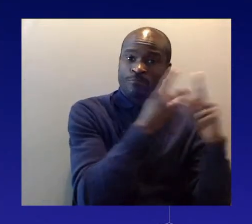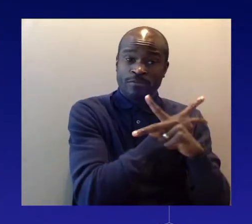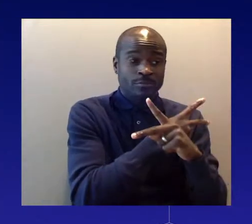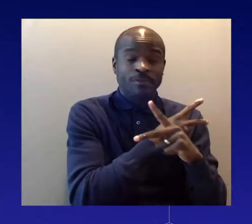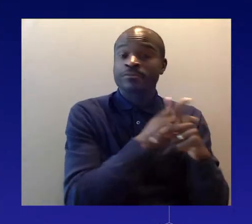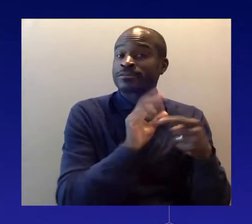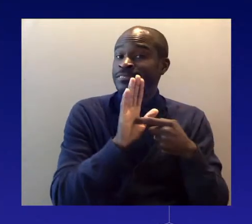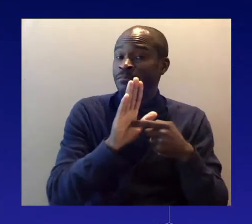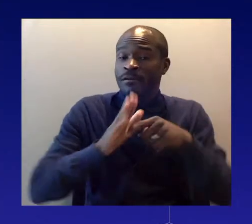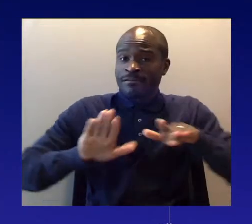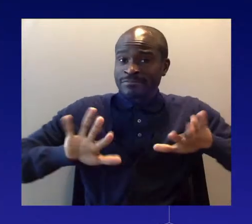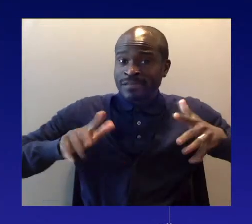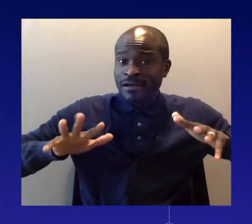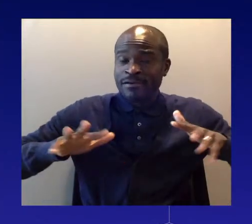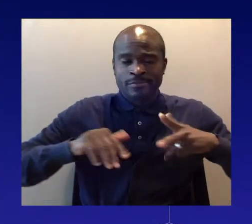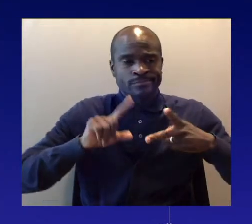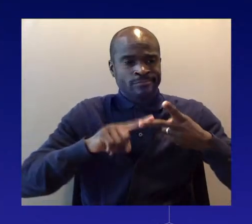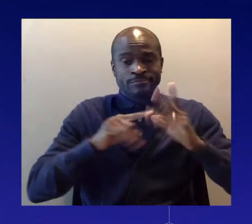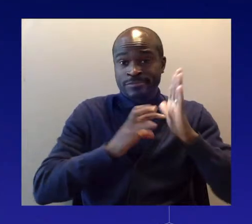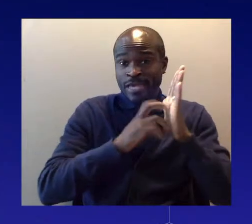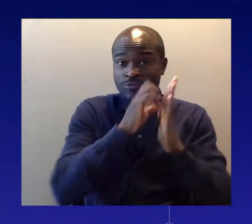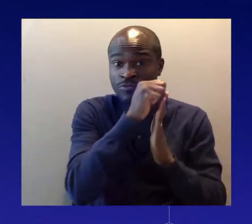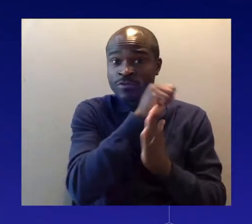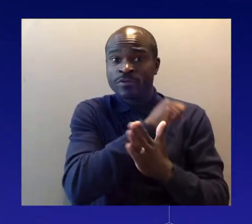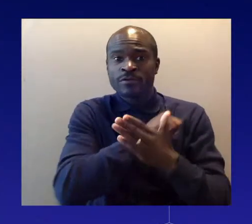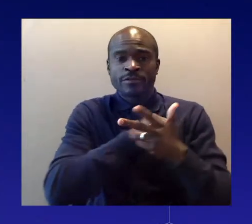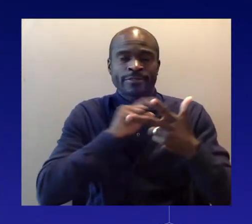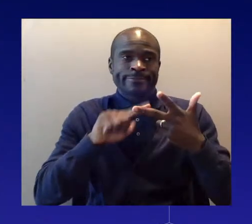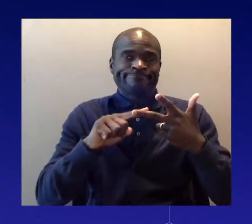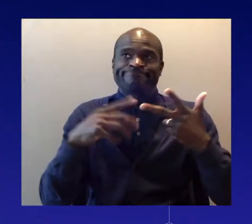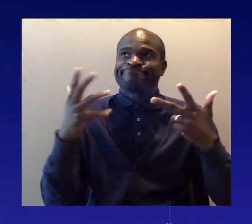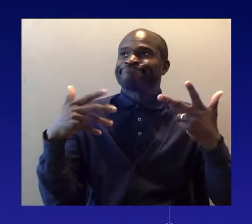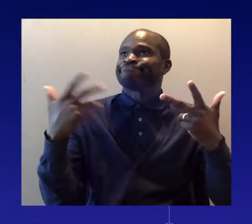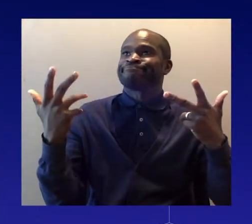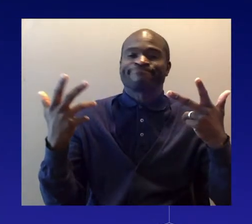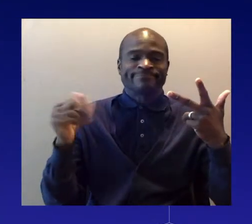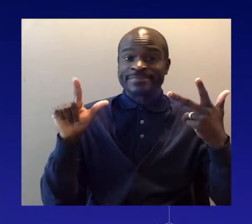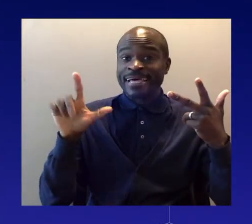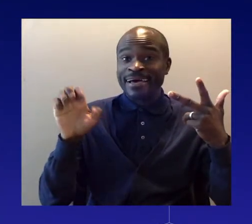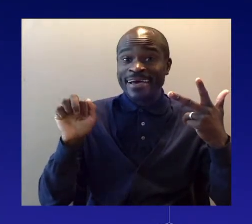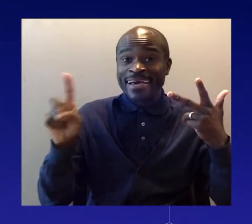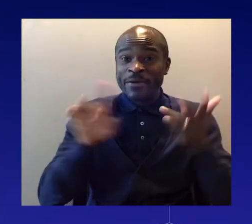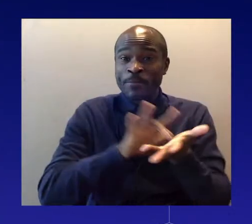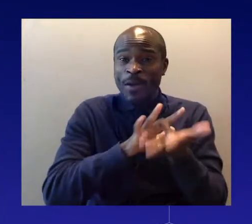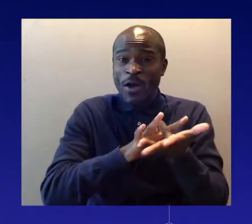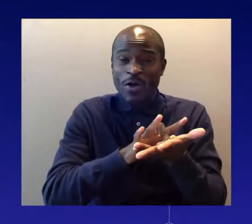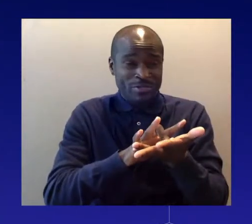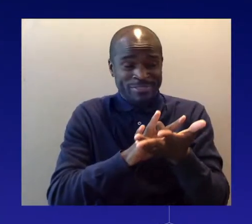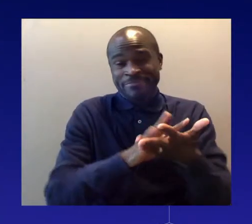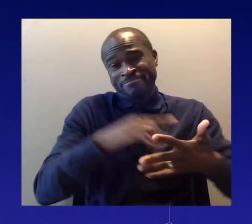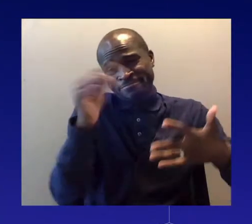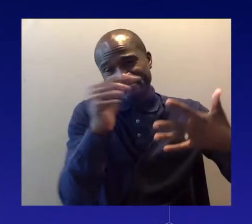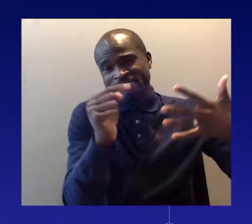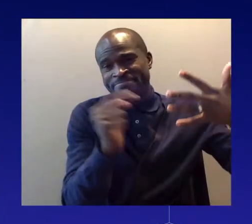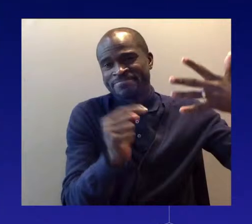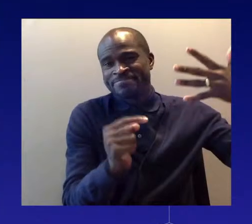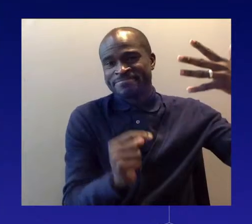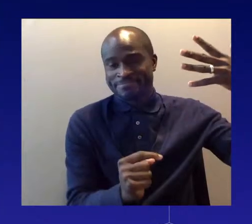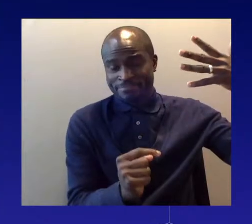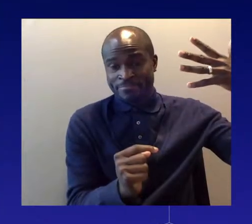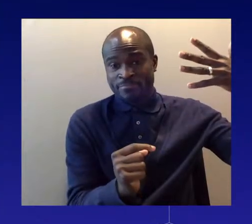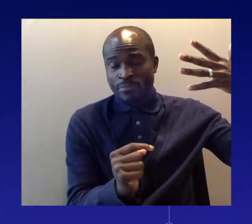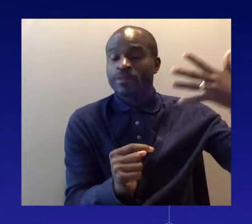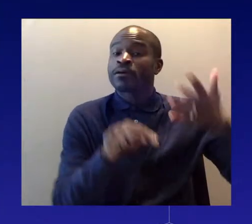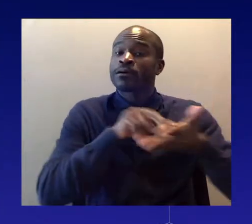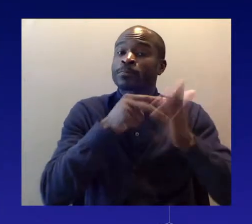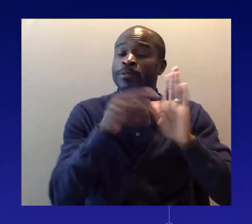anxiety, cancer, my goodness, lead poisoning. The list can go on and on. So it's important for us